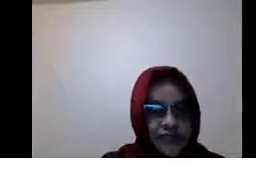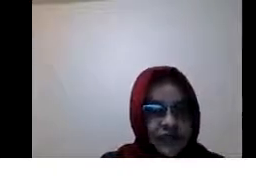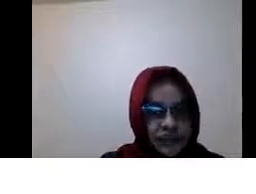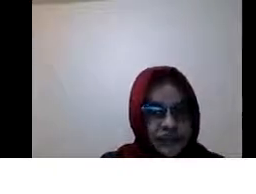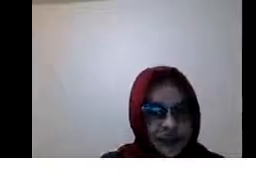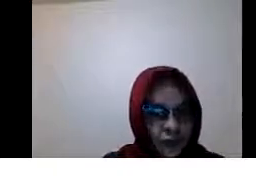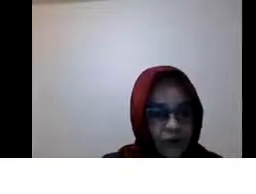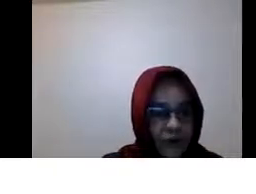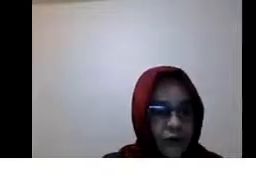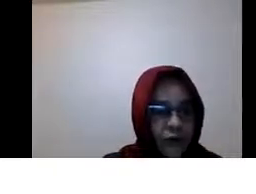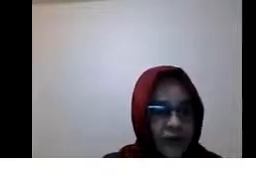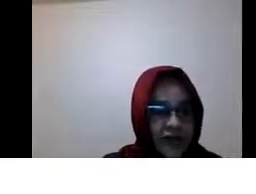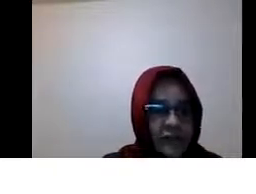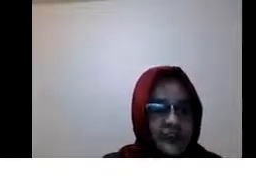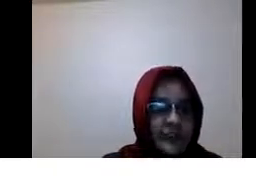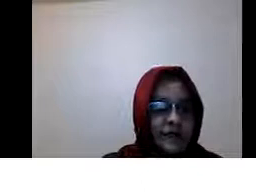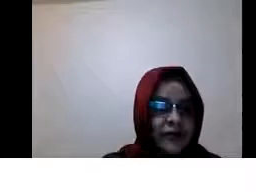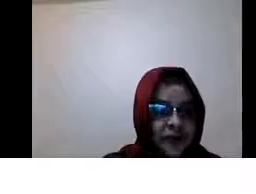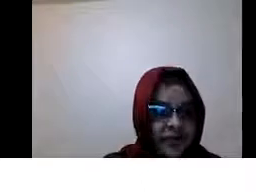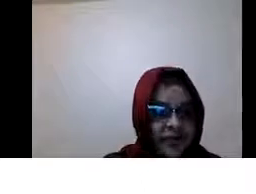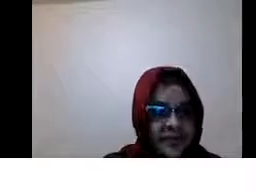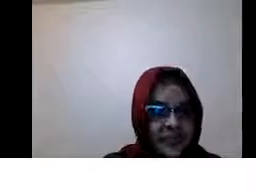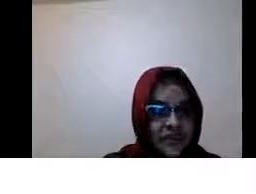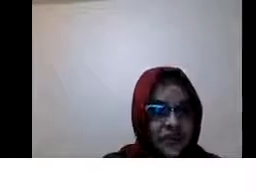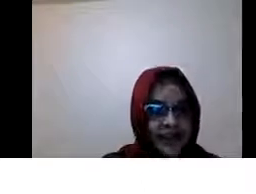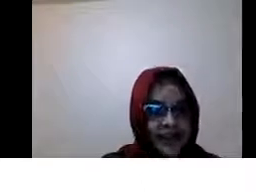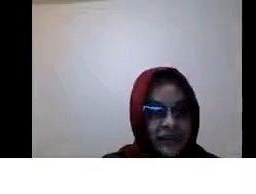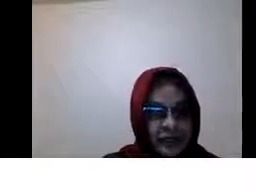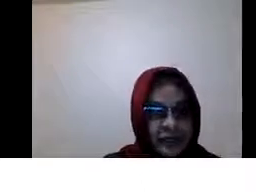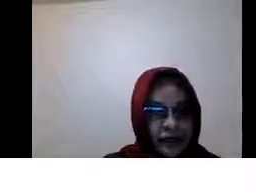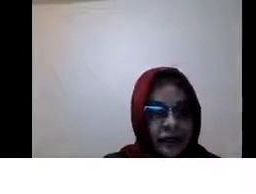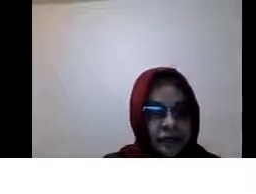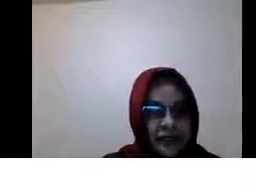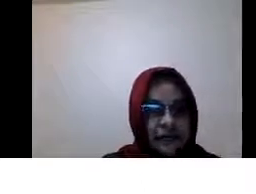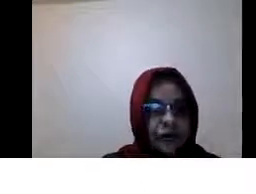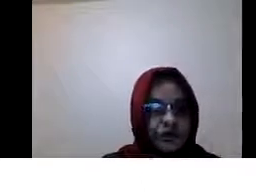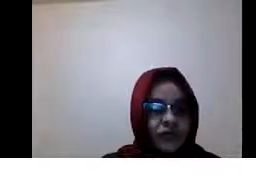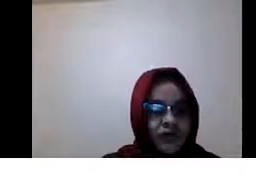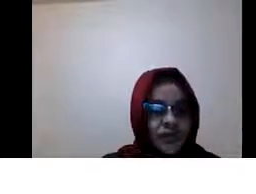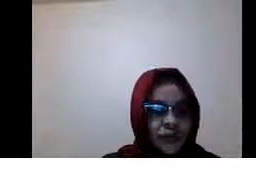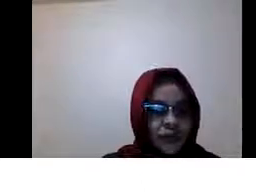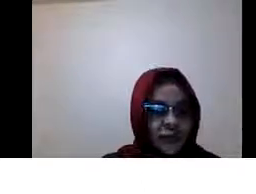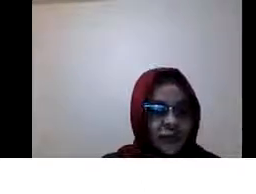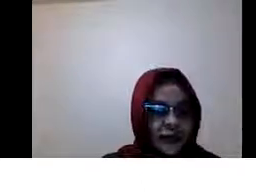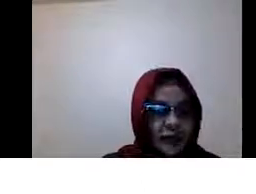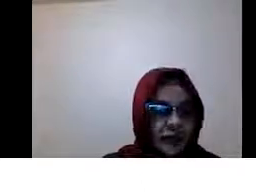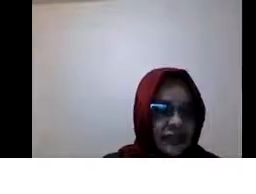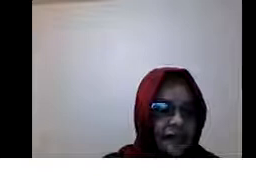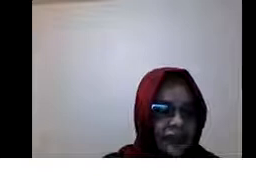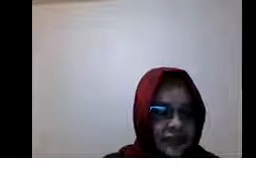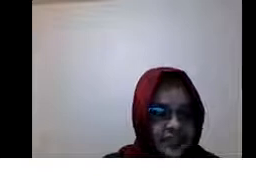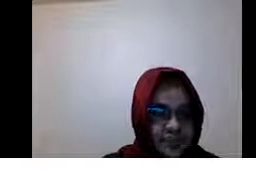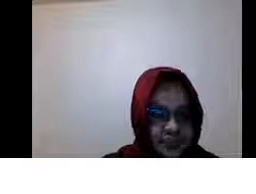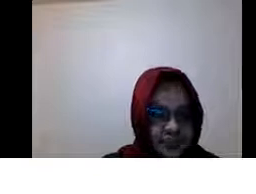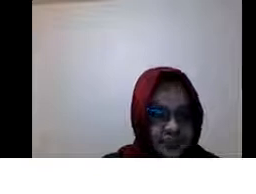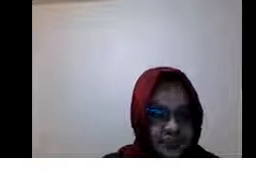refugees camps, Kuba and Tinediba in Eastern Sudan, with particular focus on women and children